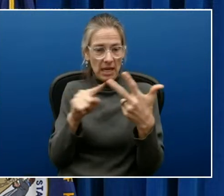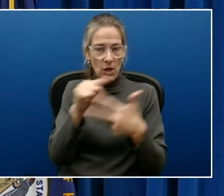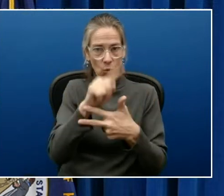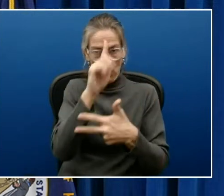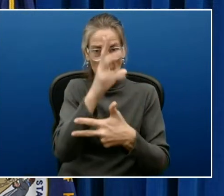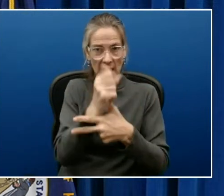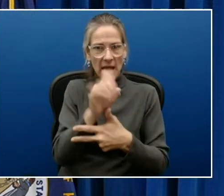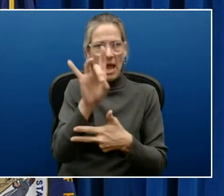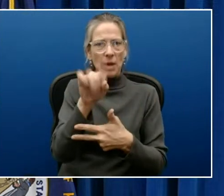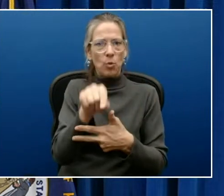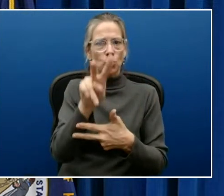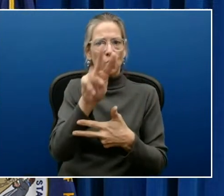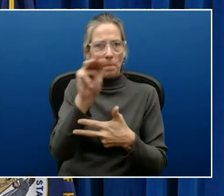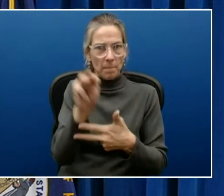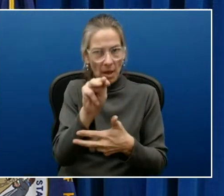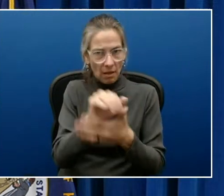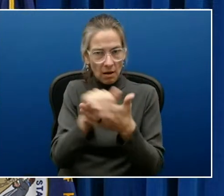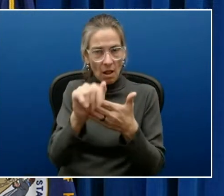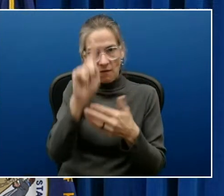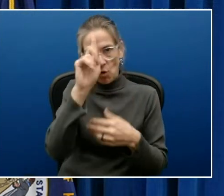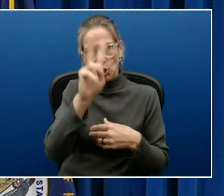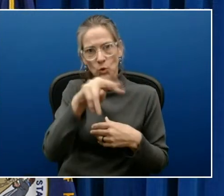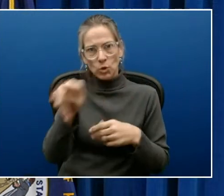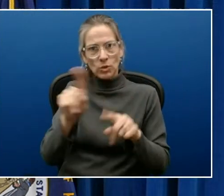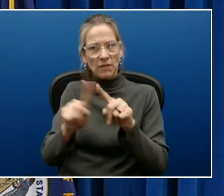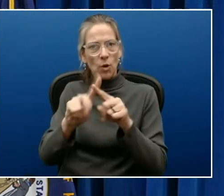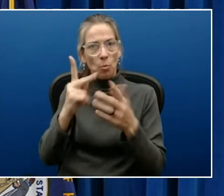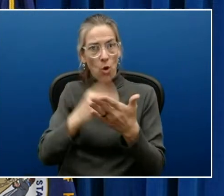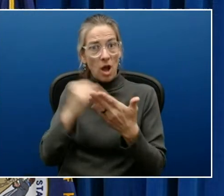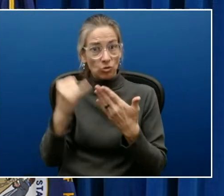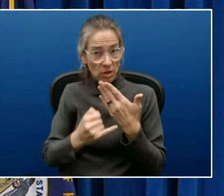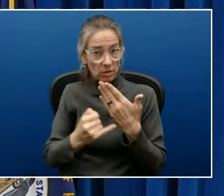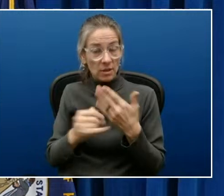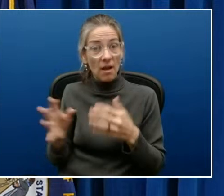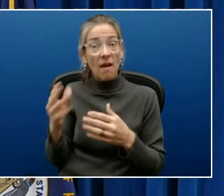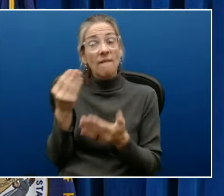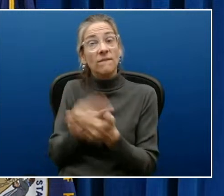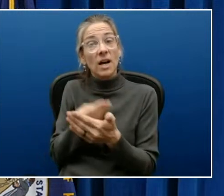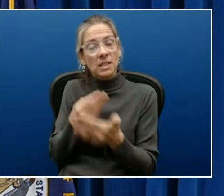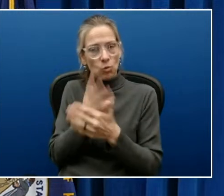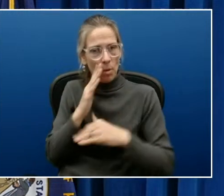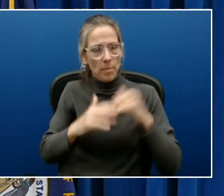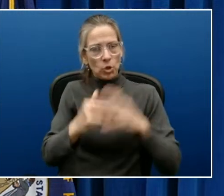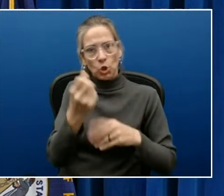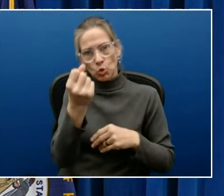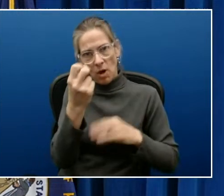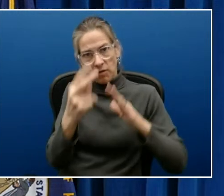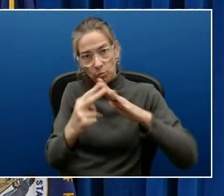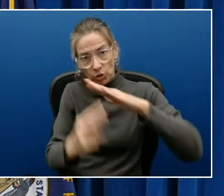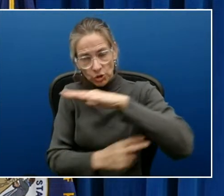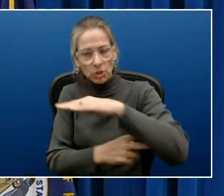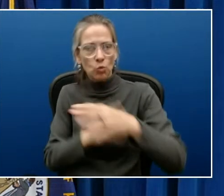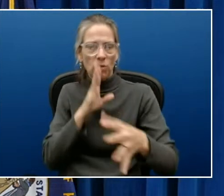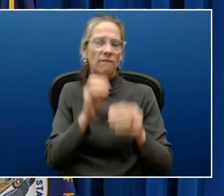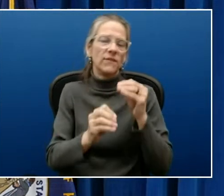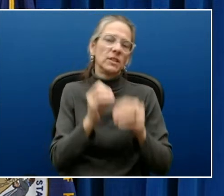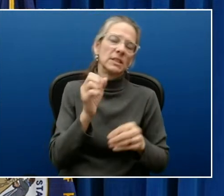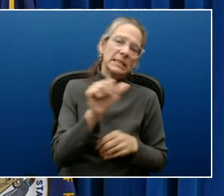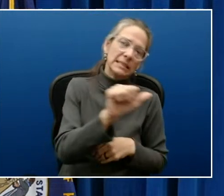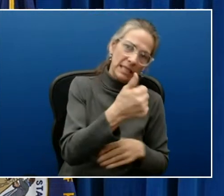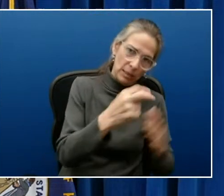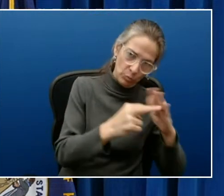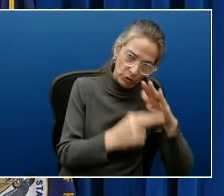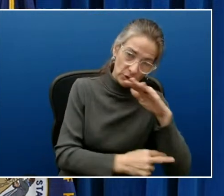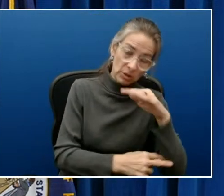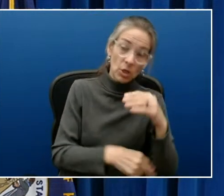million for 22 projects. The funding will build 12 new bridges and repair 10 bridges. And once the construction